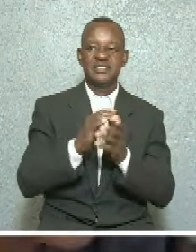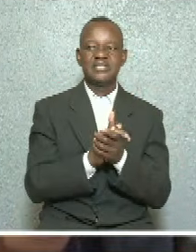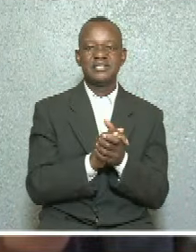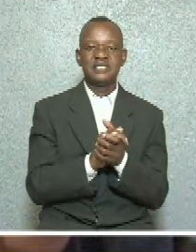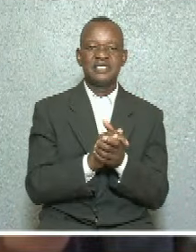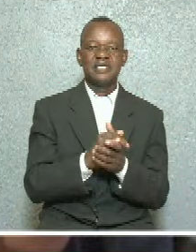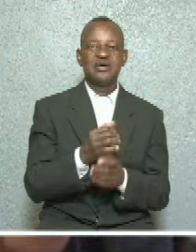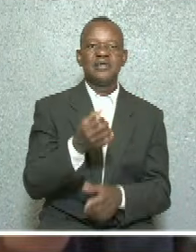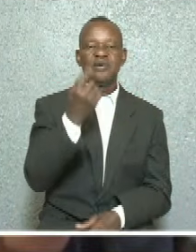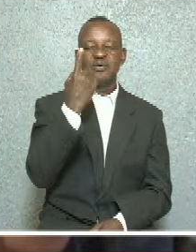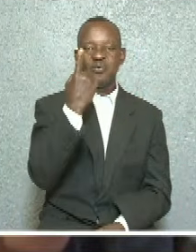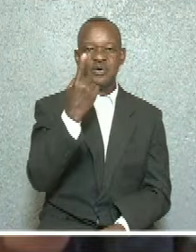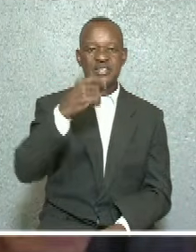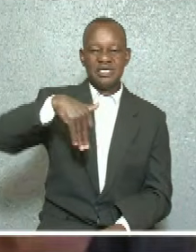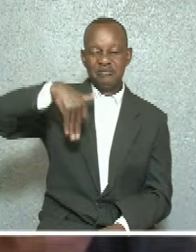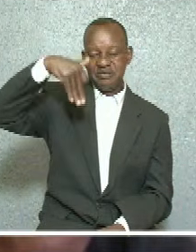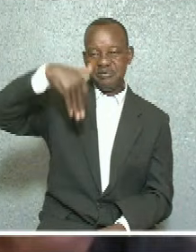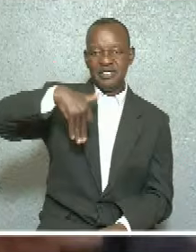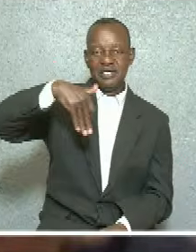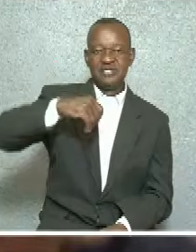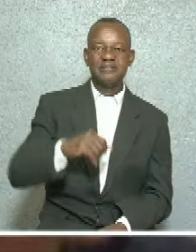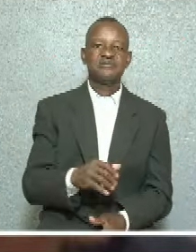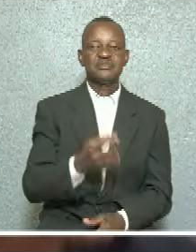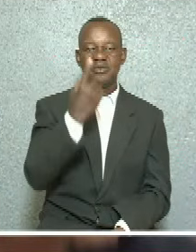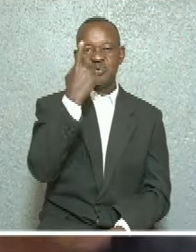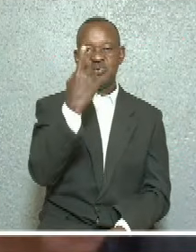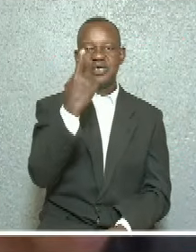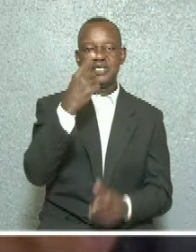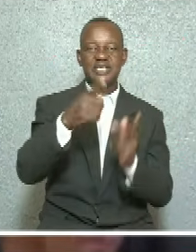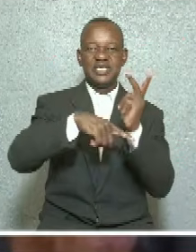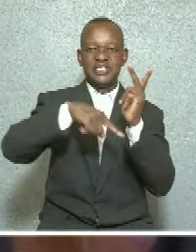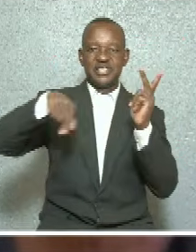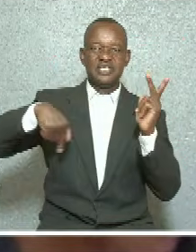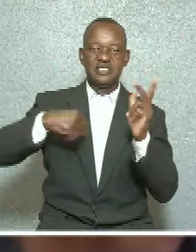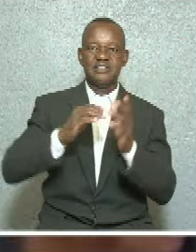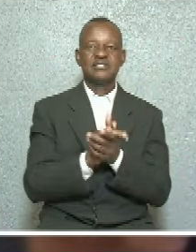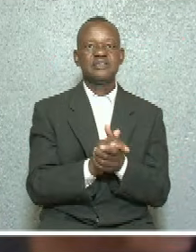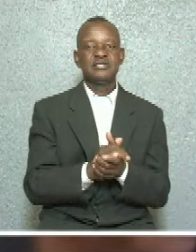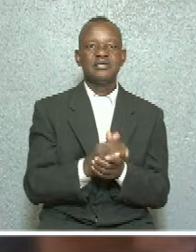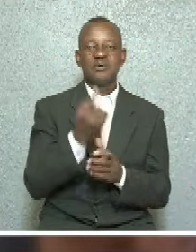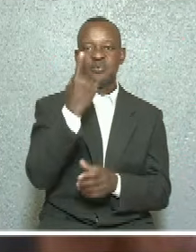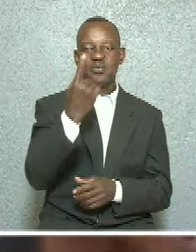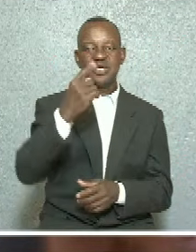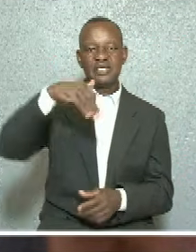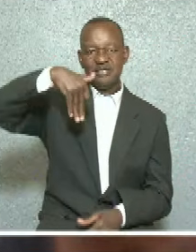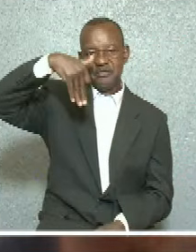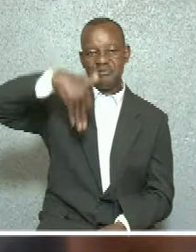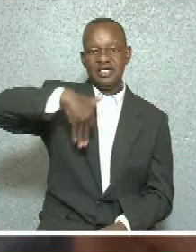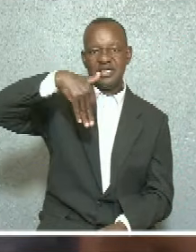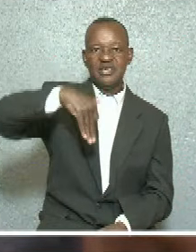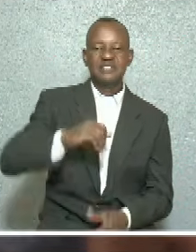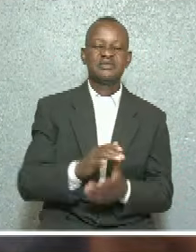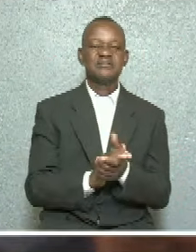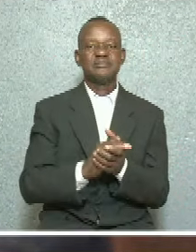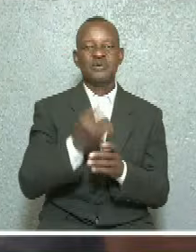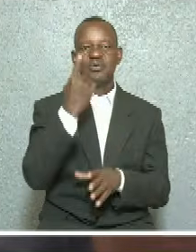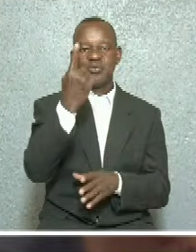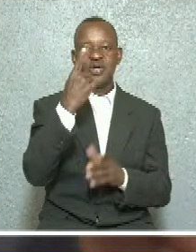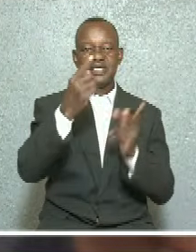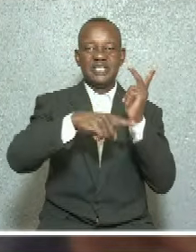One Namibia? One nation. One Namibia? One